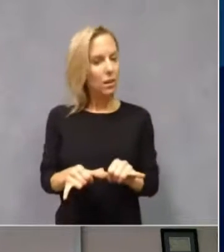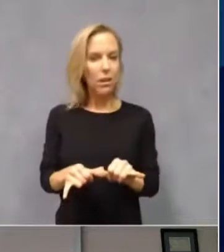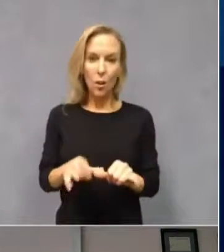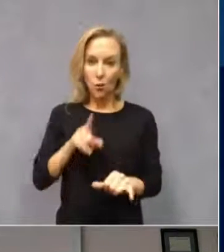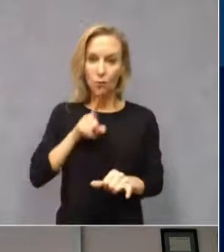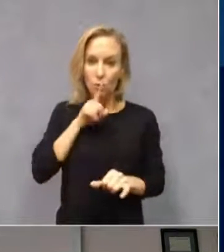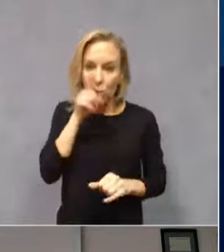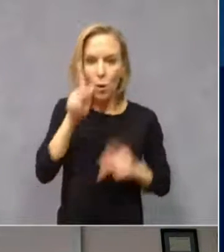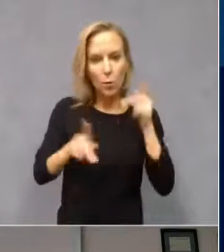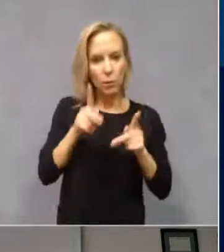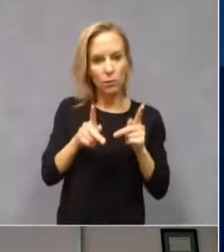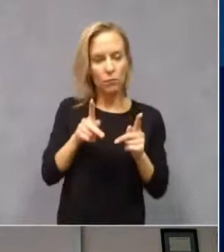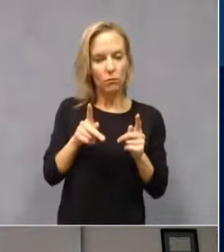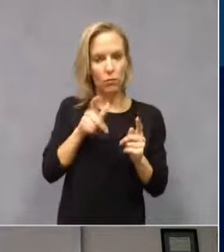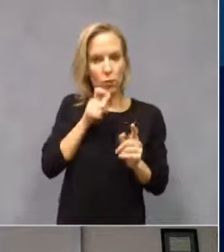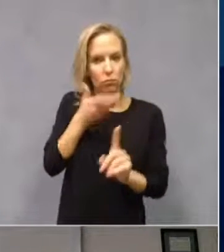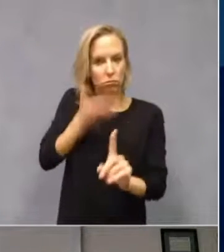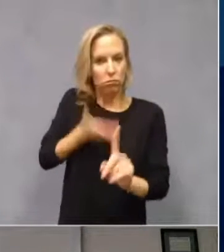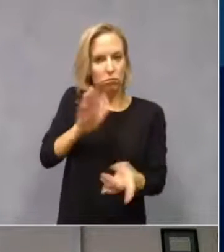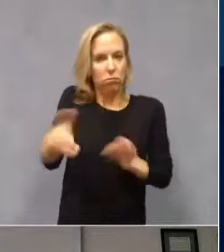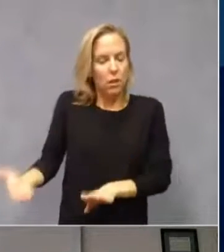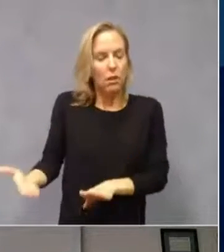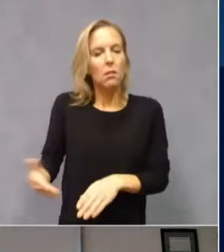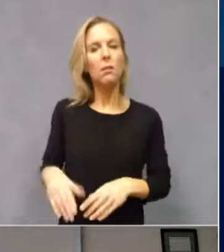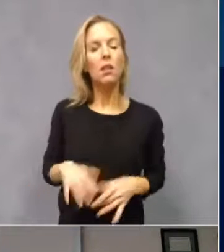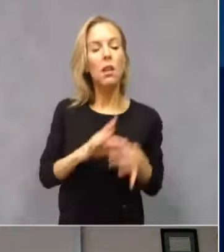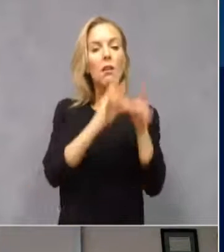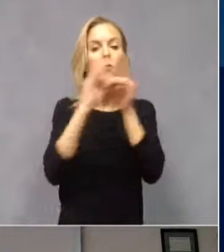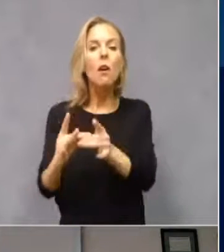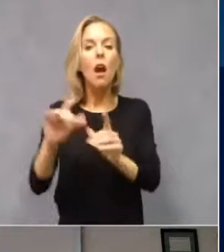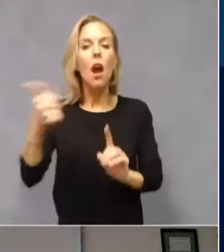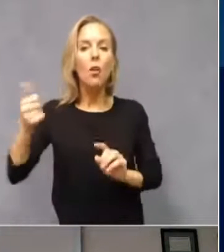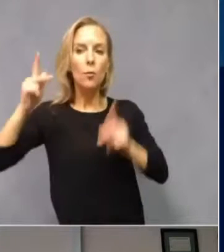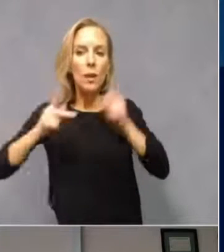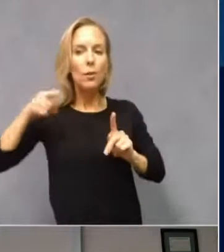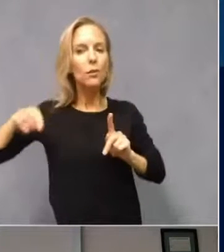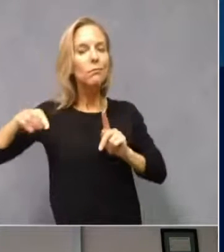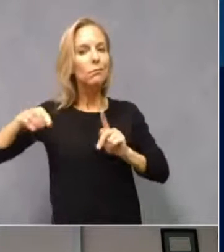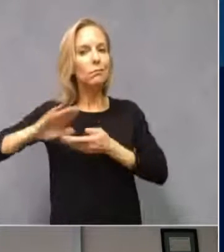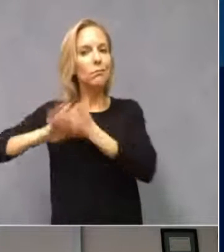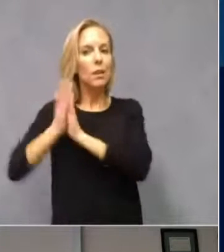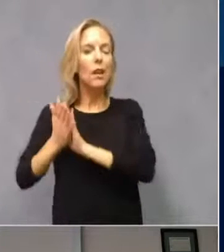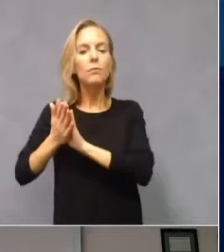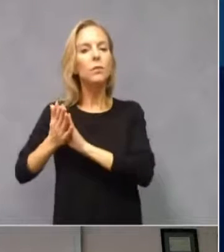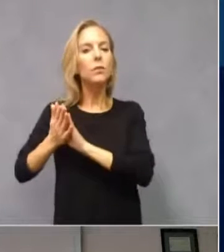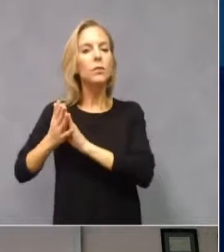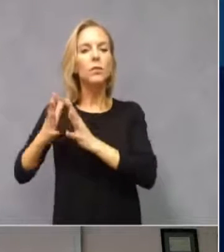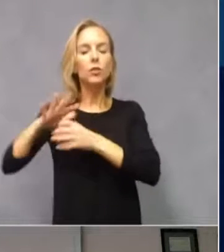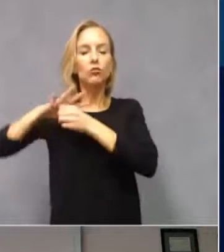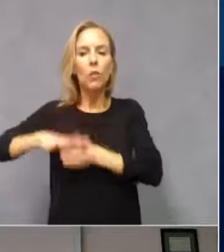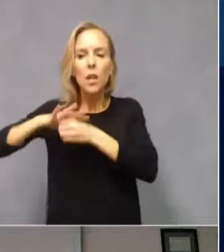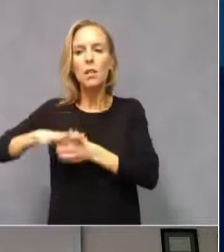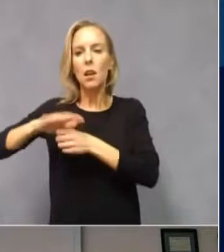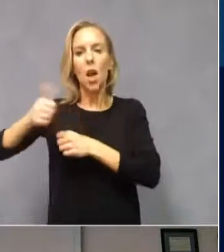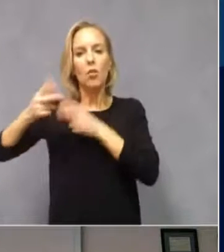lives. And it leads to other people obviously having other types of impairment and distress because of